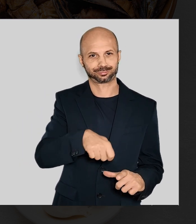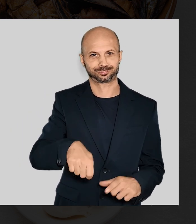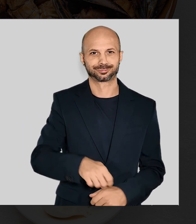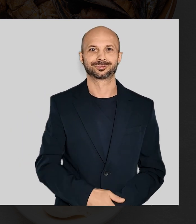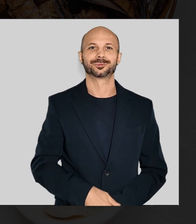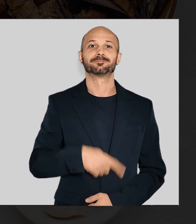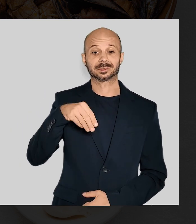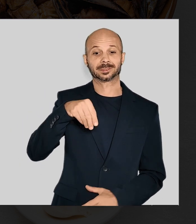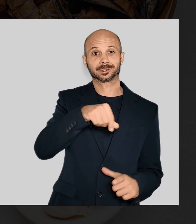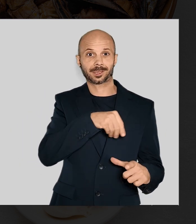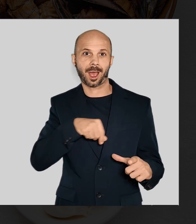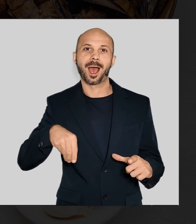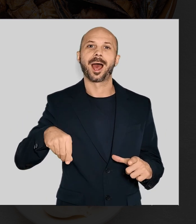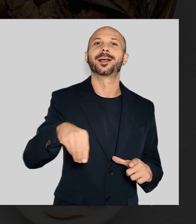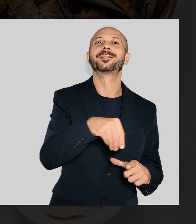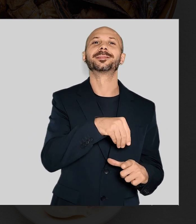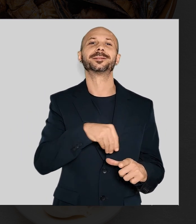wine.